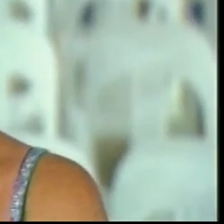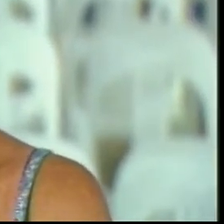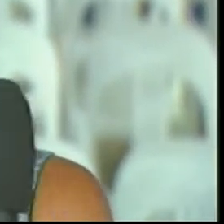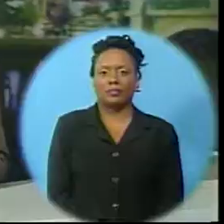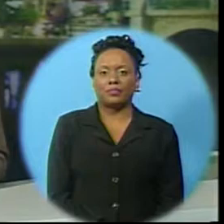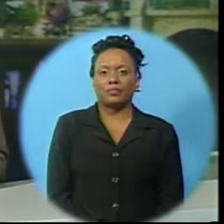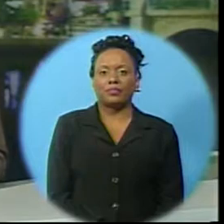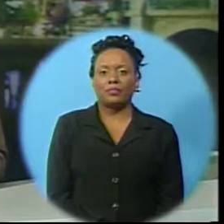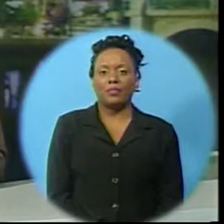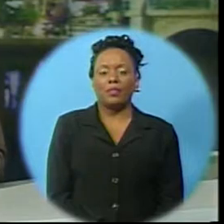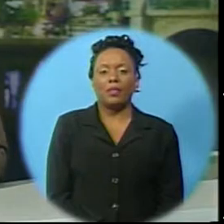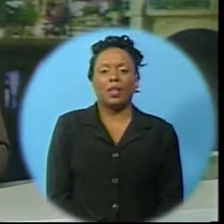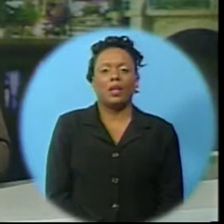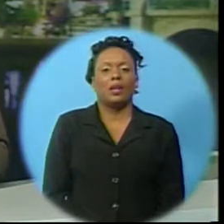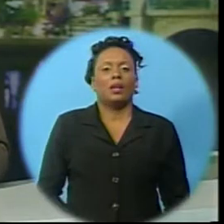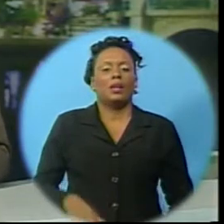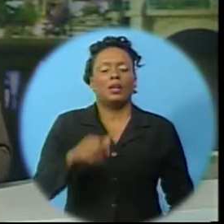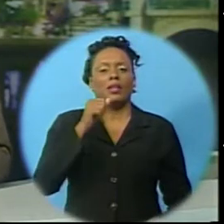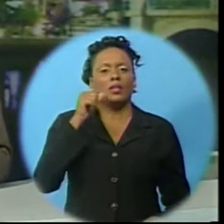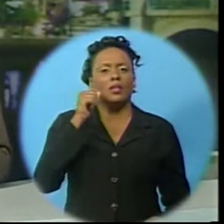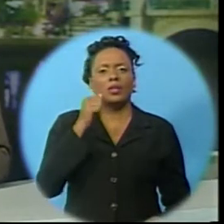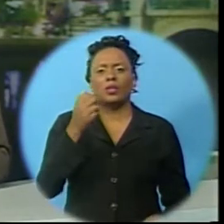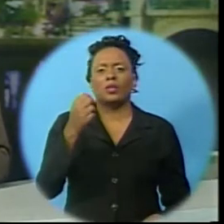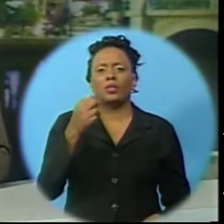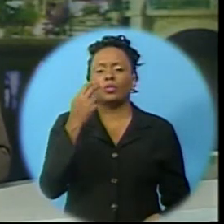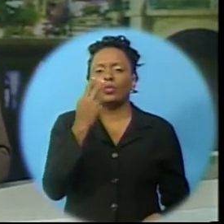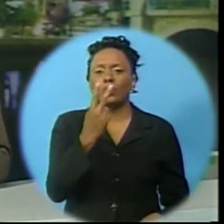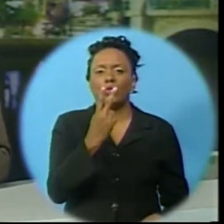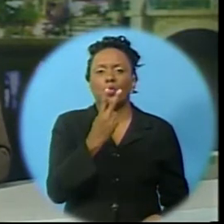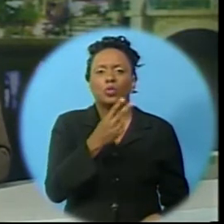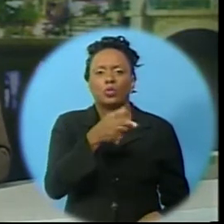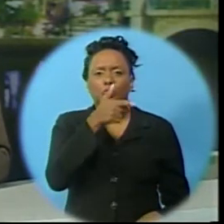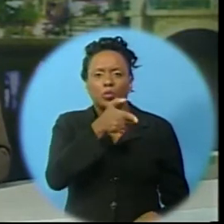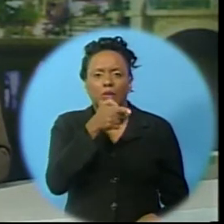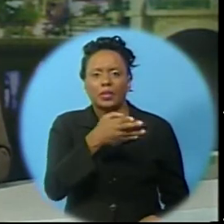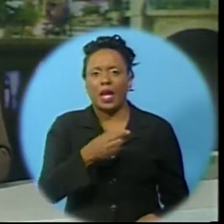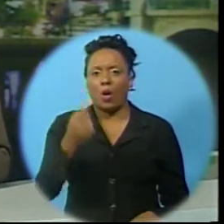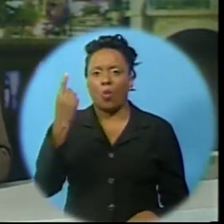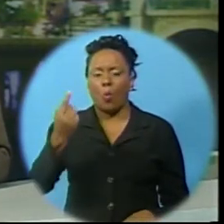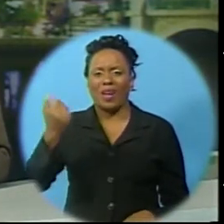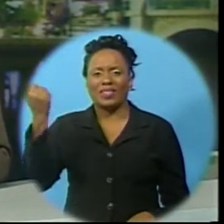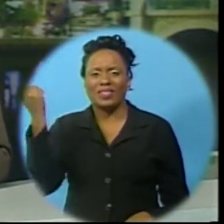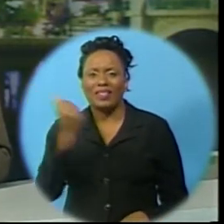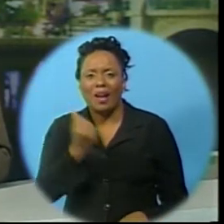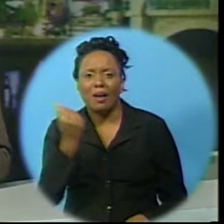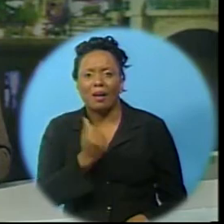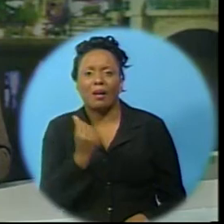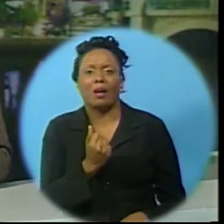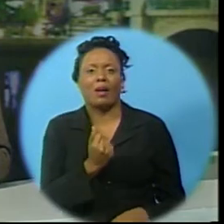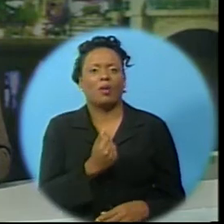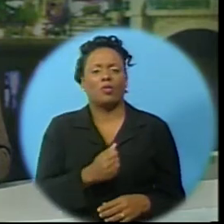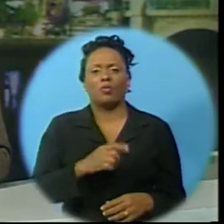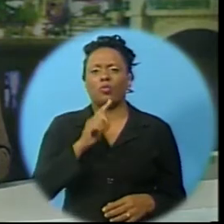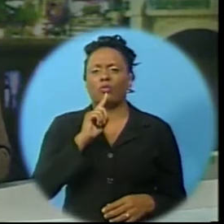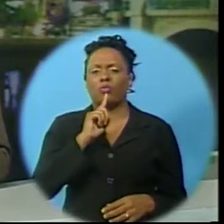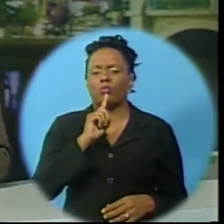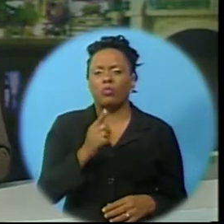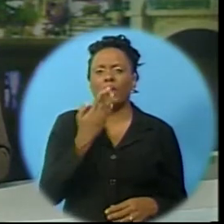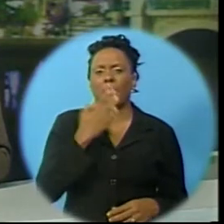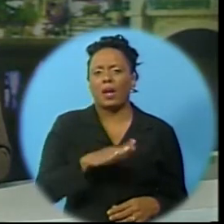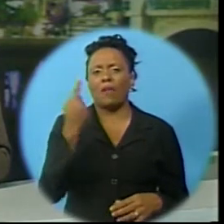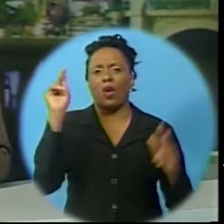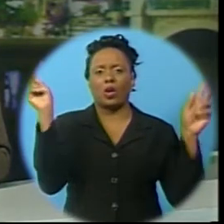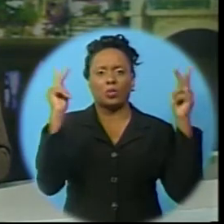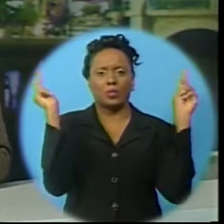festival. Meanwhile, 2 separate shootings and 1 stabbing incident involving 3 St. Michael men marred the Grand Kadooment Day